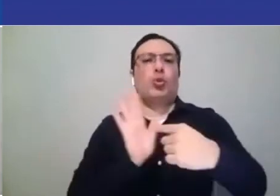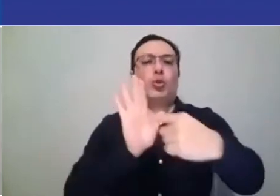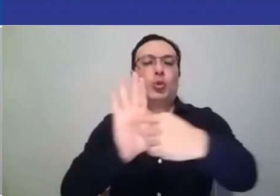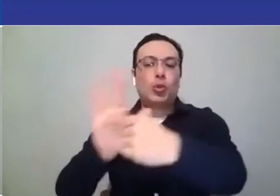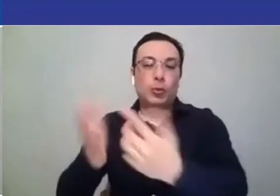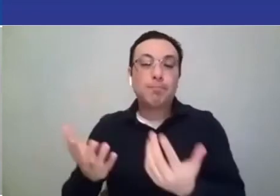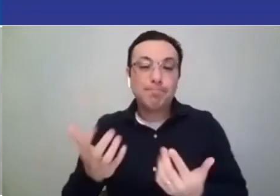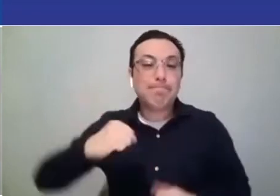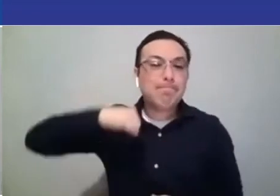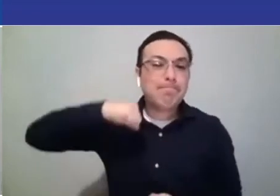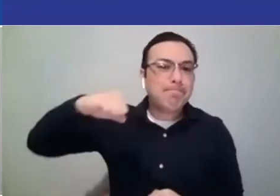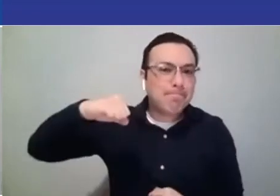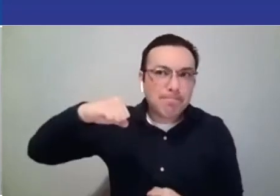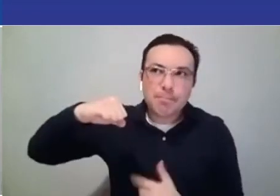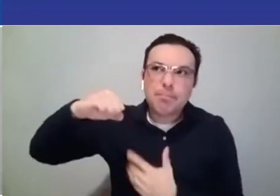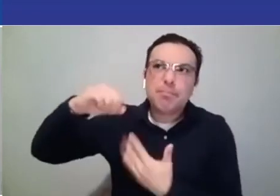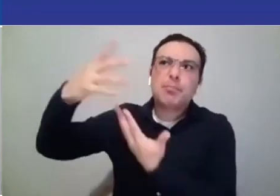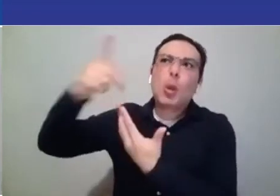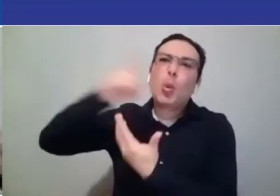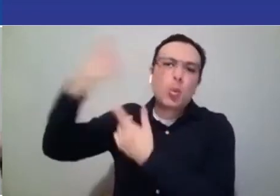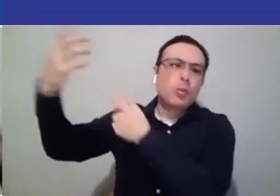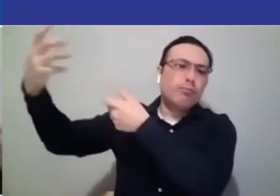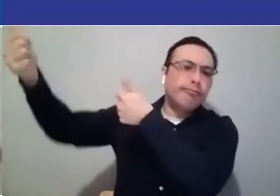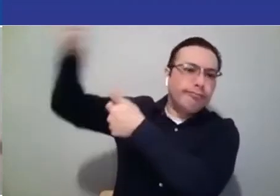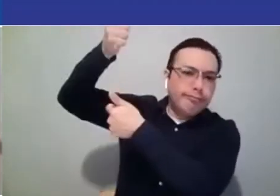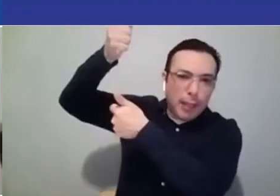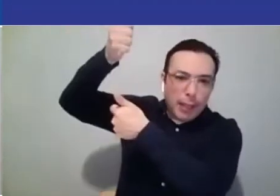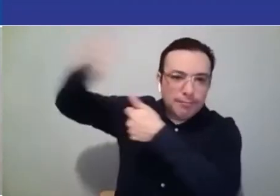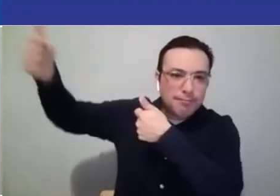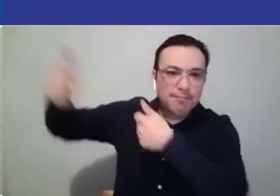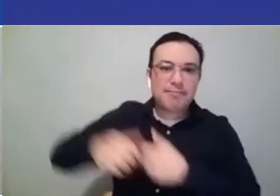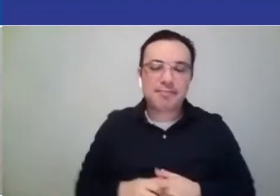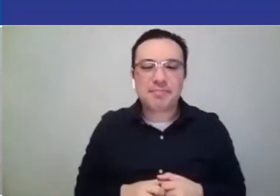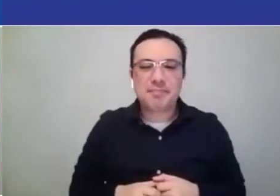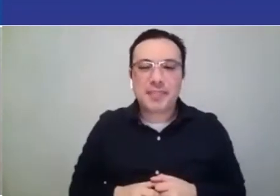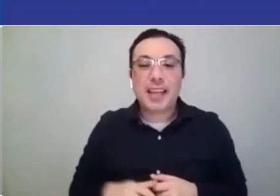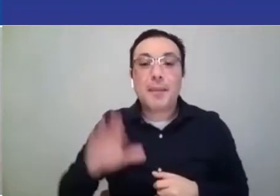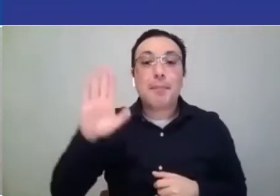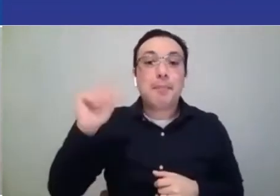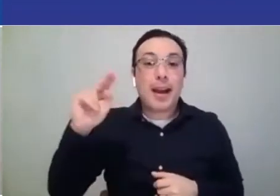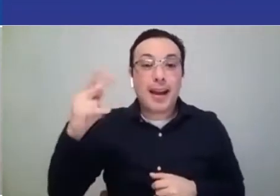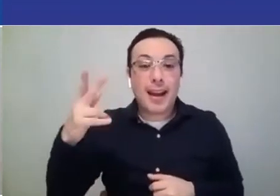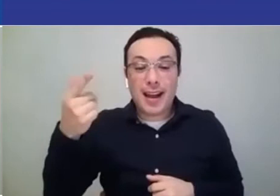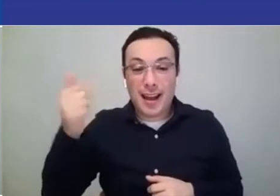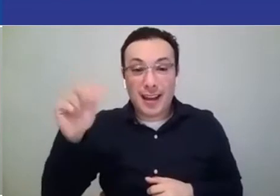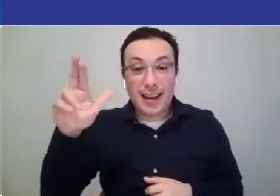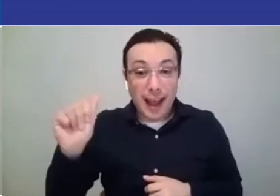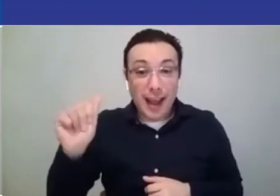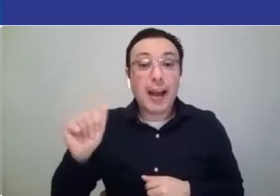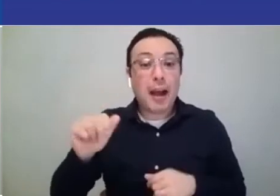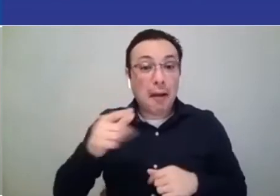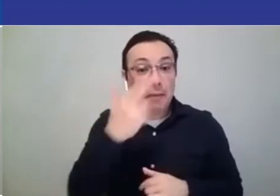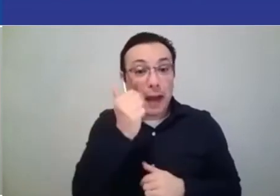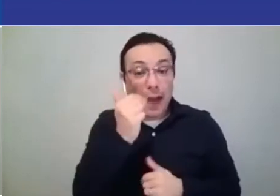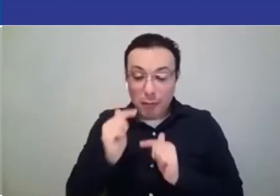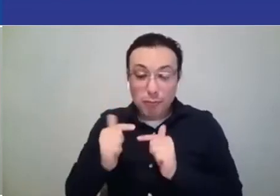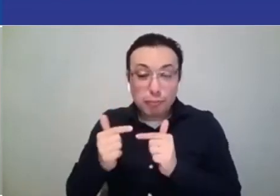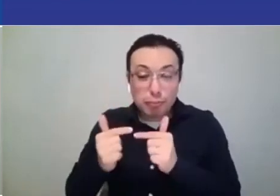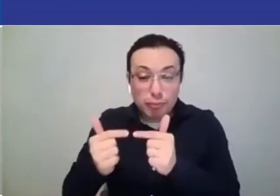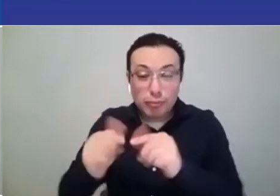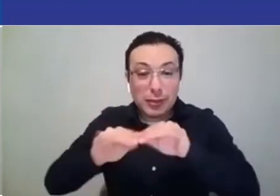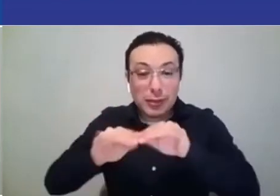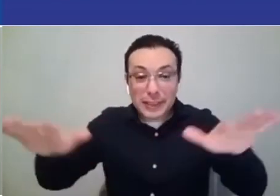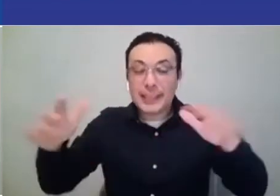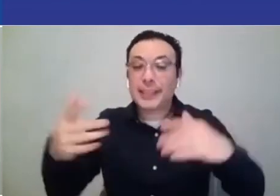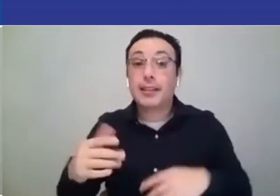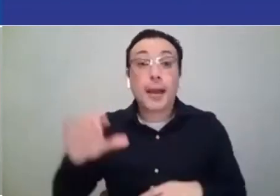to colonization. For Bhangra, it's gone from harvest to clubs and weddings. So you see it